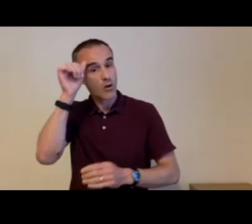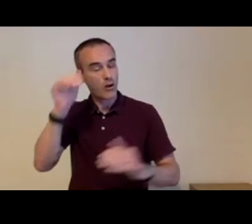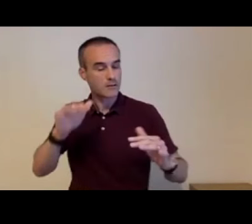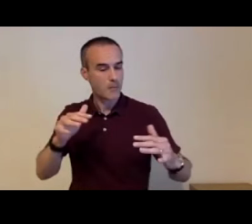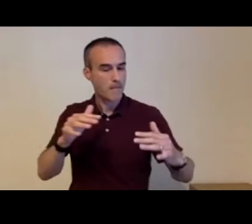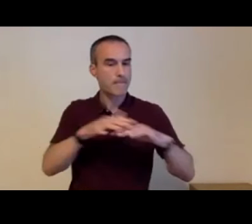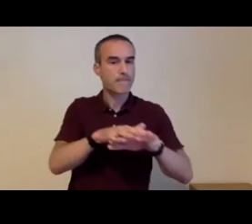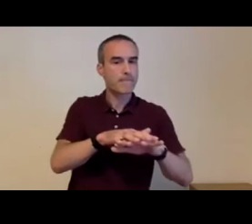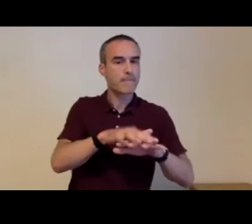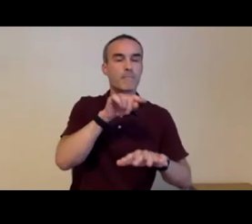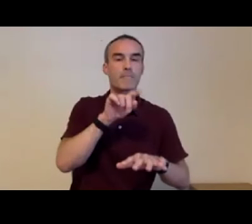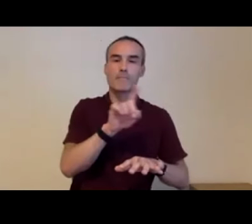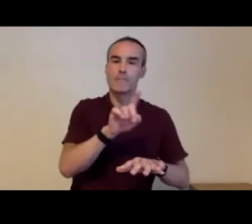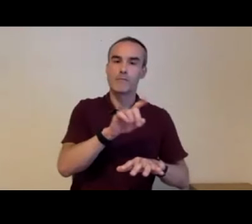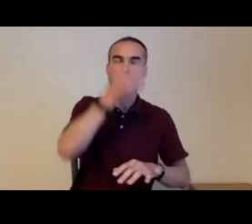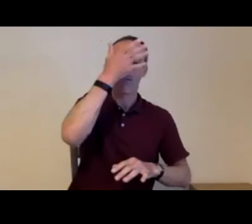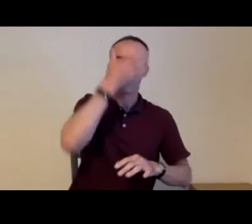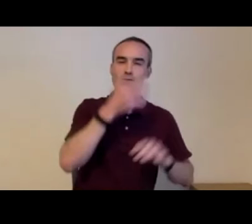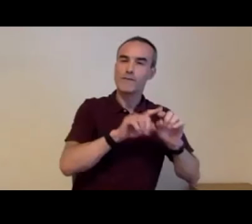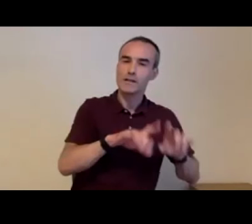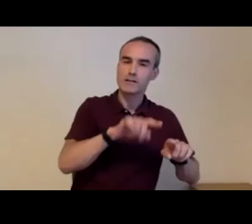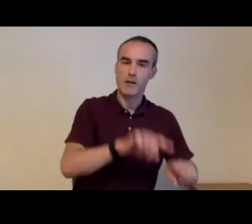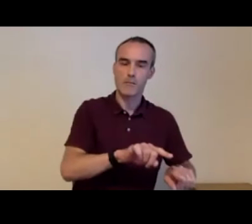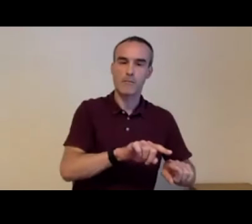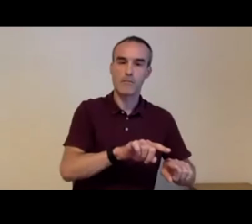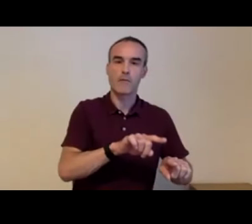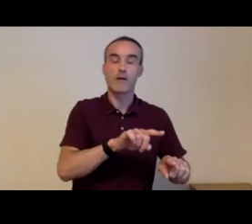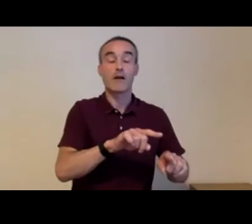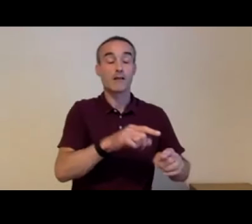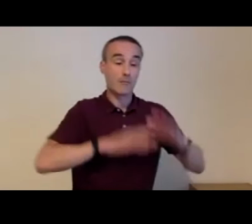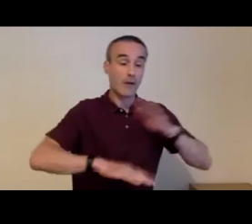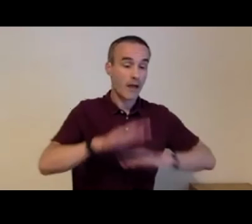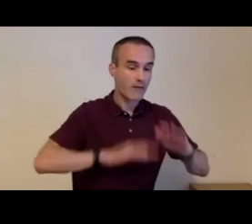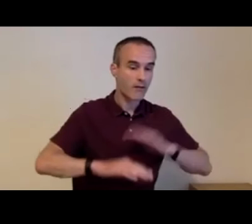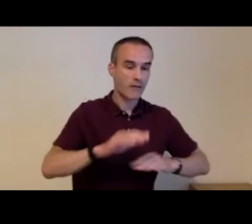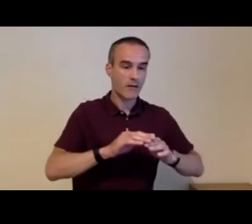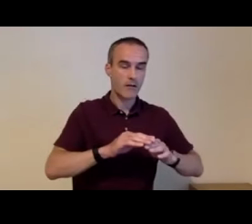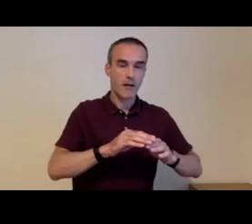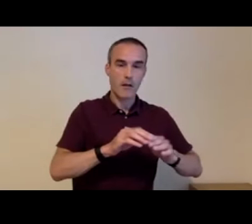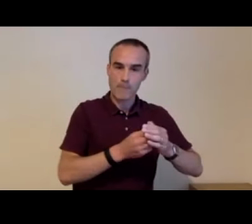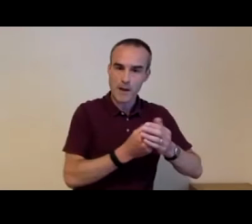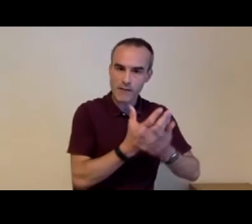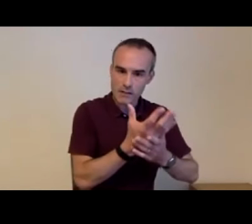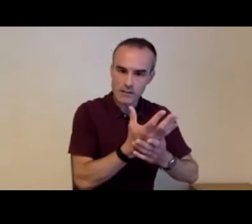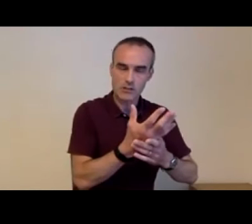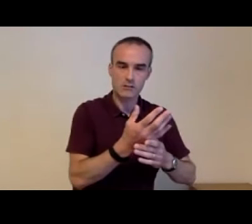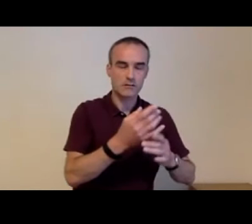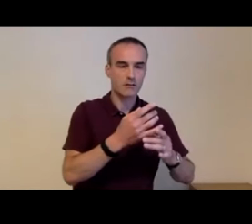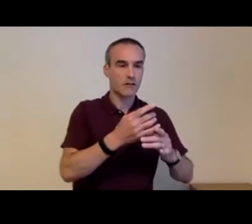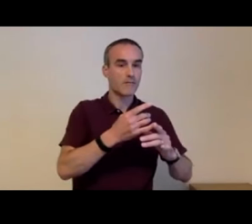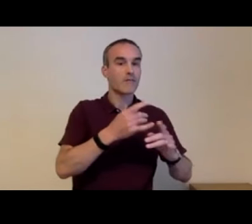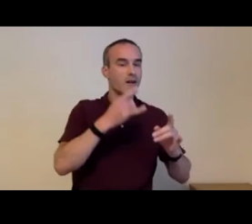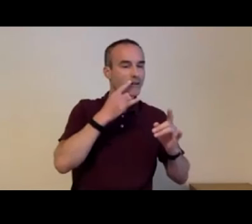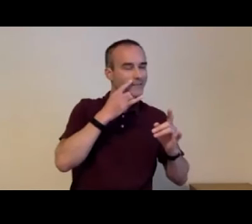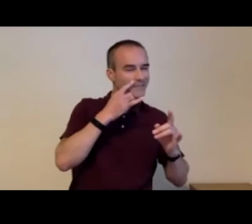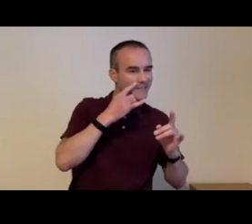phenotype. That is the behavior, manifestation, and impact and test results around